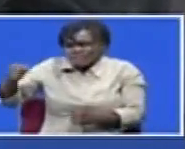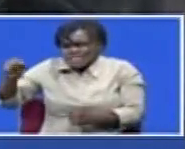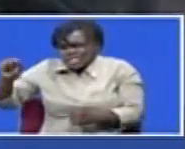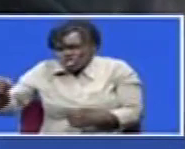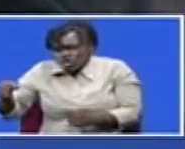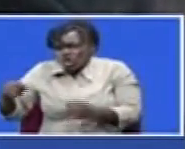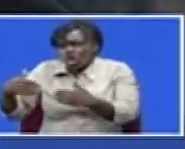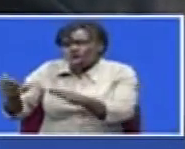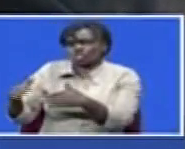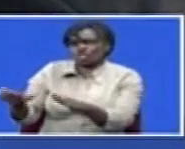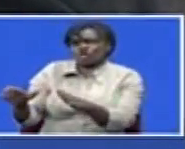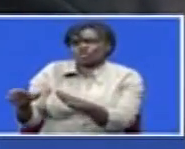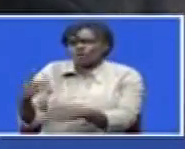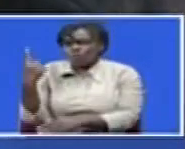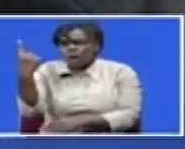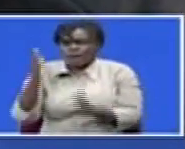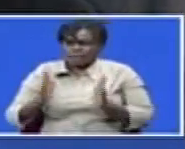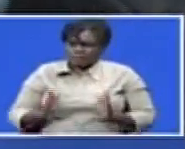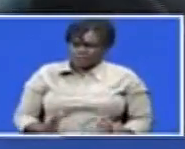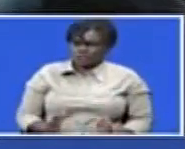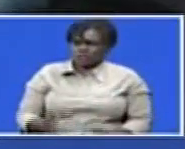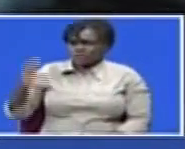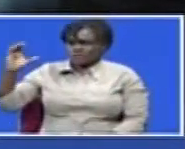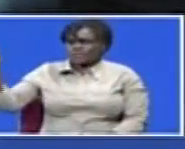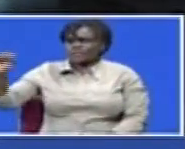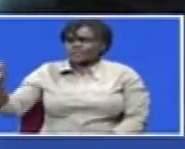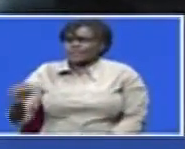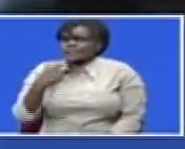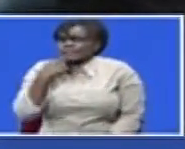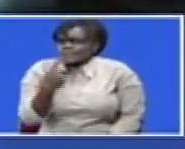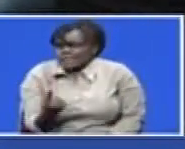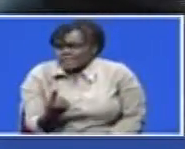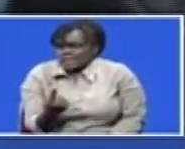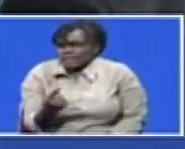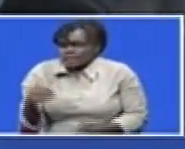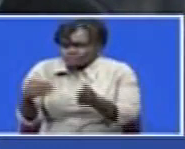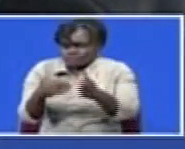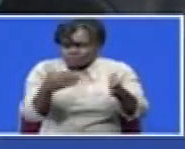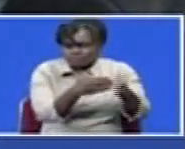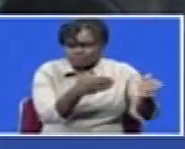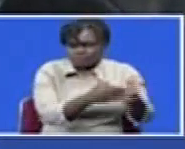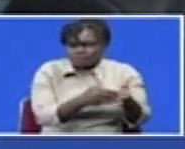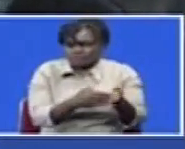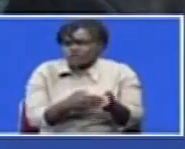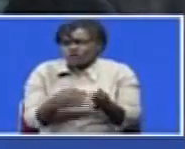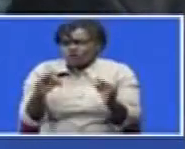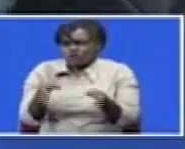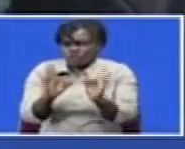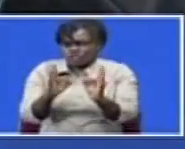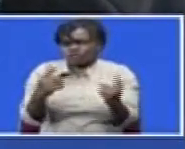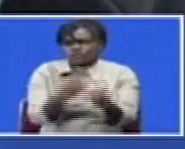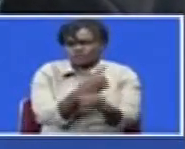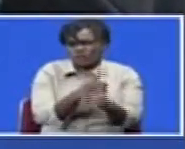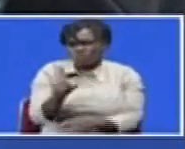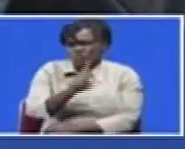ended up in individual pockets. The cabinet secretary has also suspended several officials in our ministry, a move that has